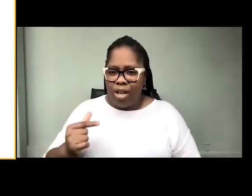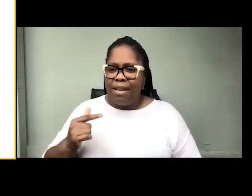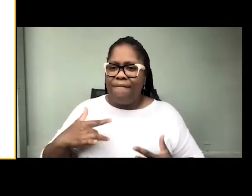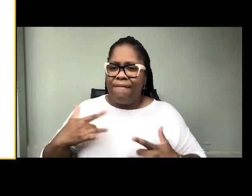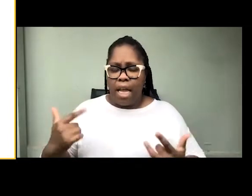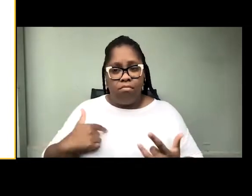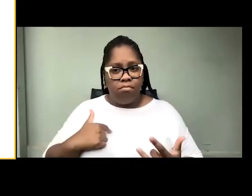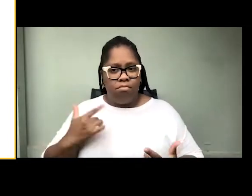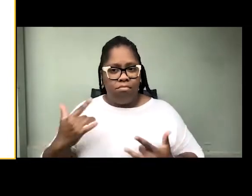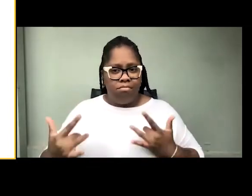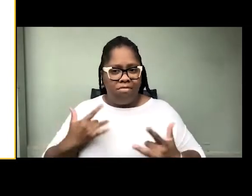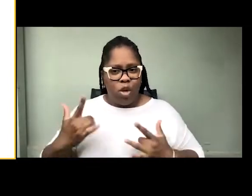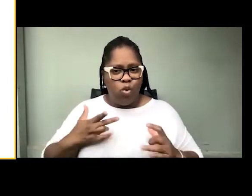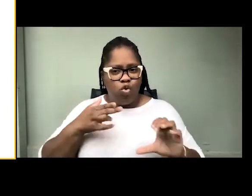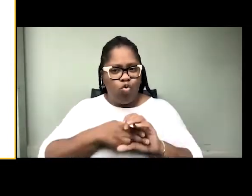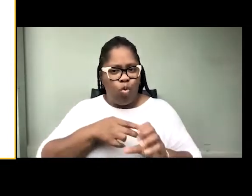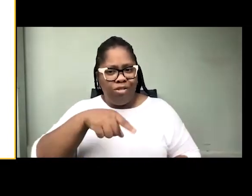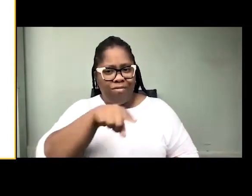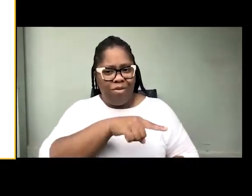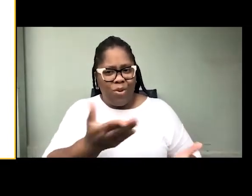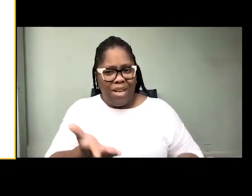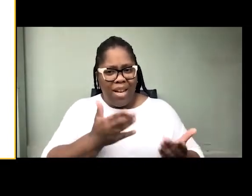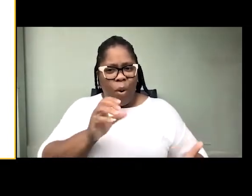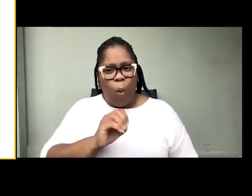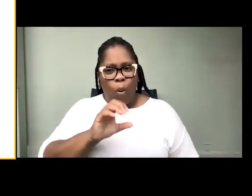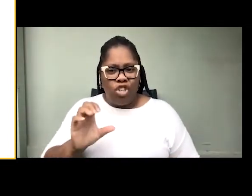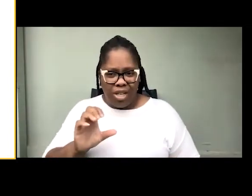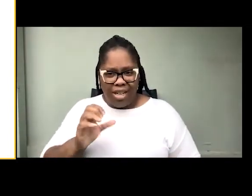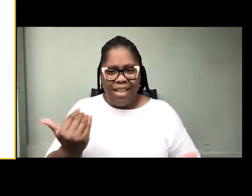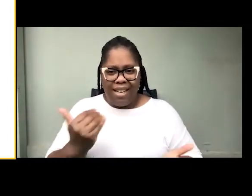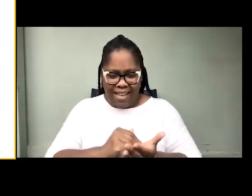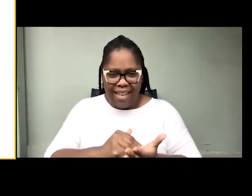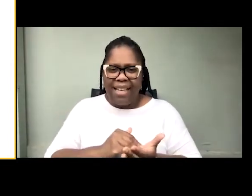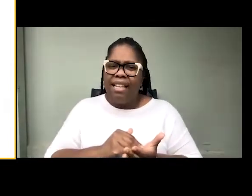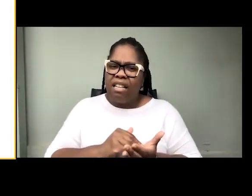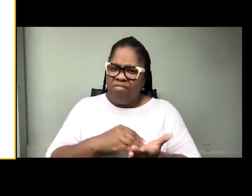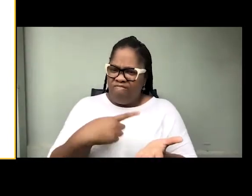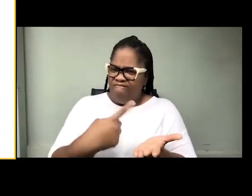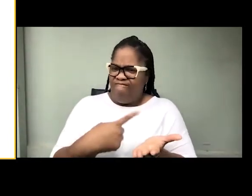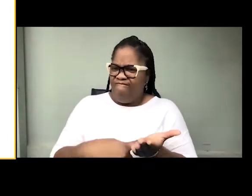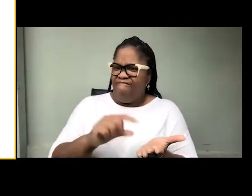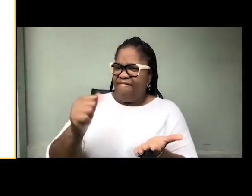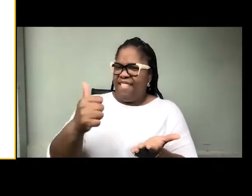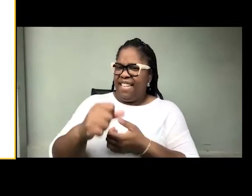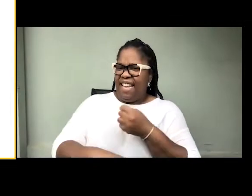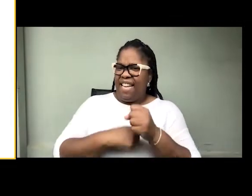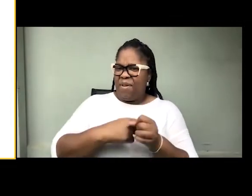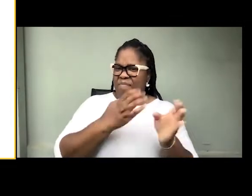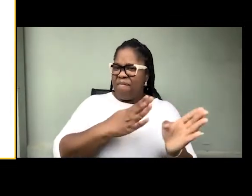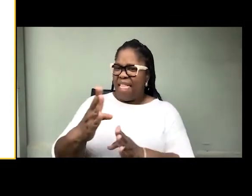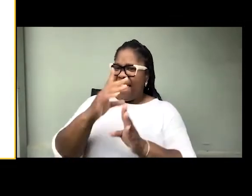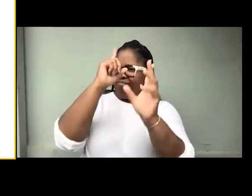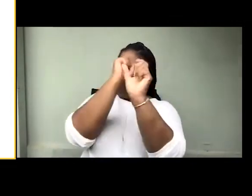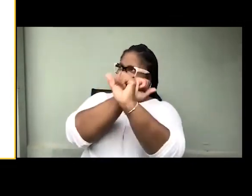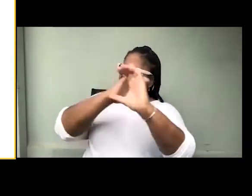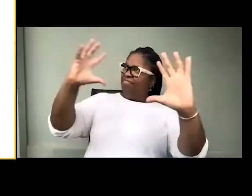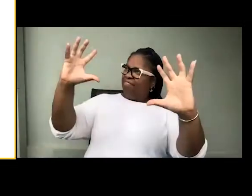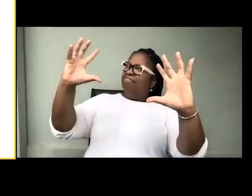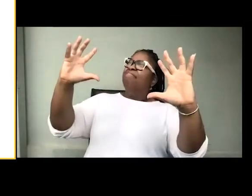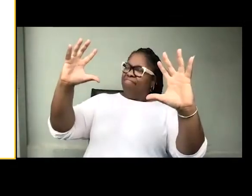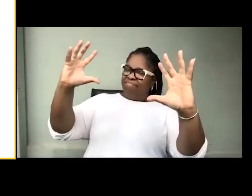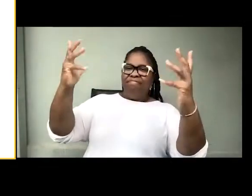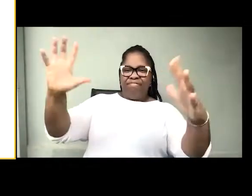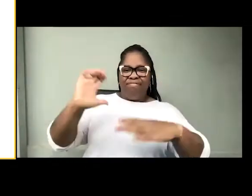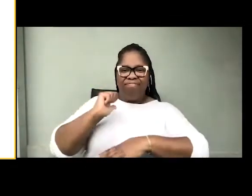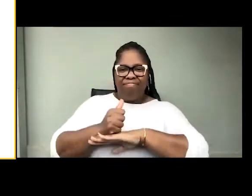be joining folks in Orange County again to talk about this amazing 10-year vision that we have put together.